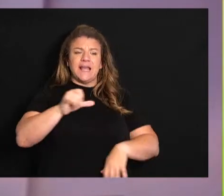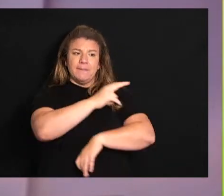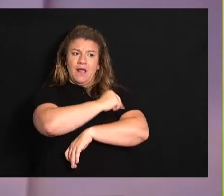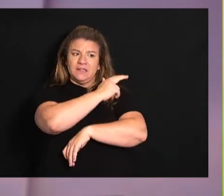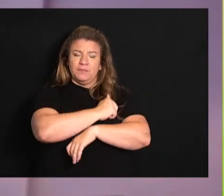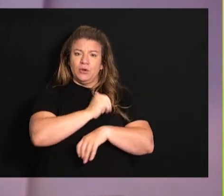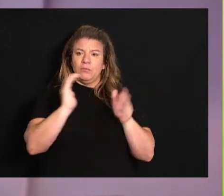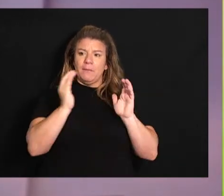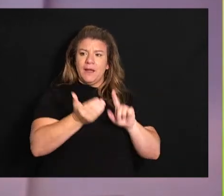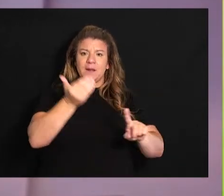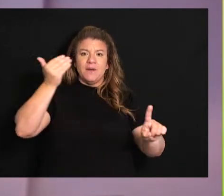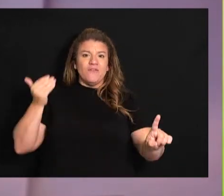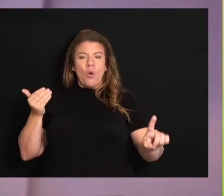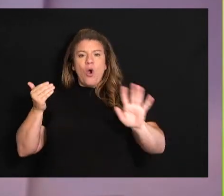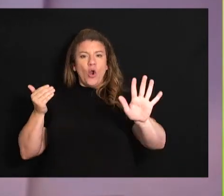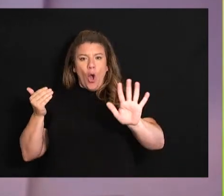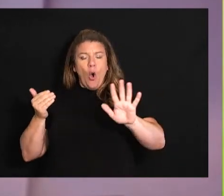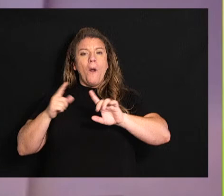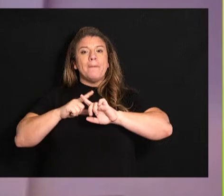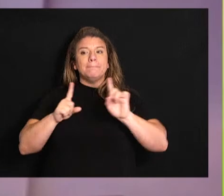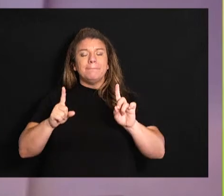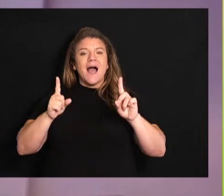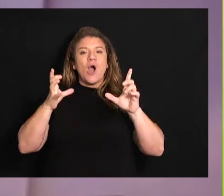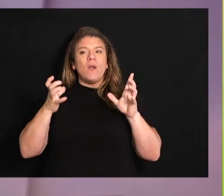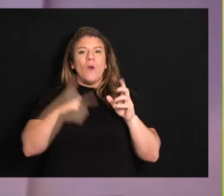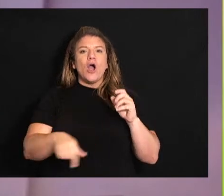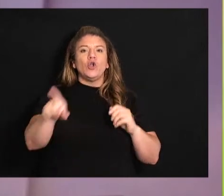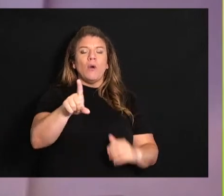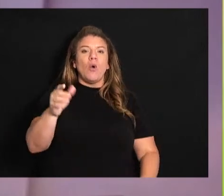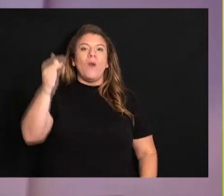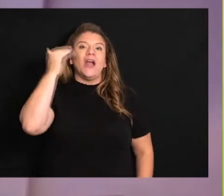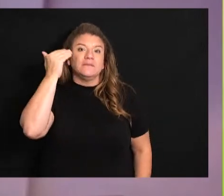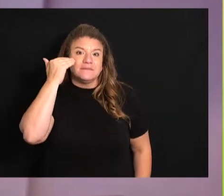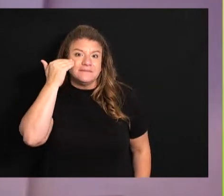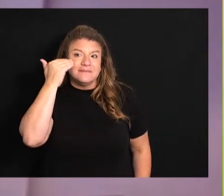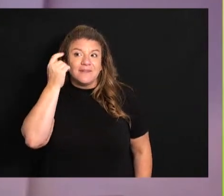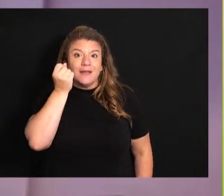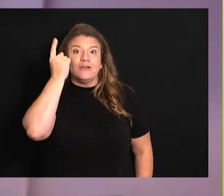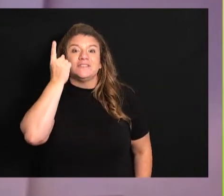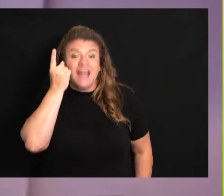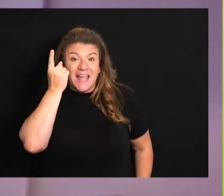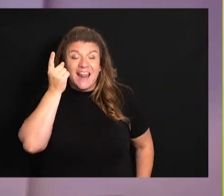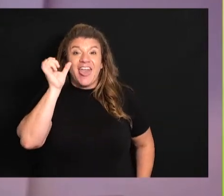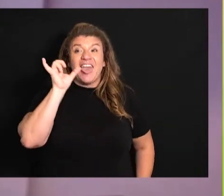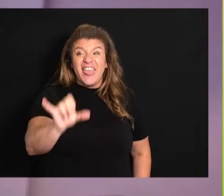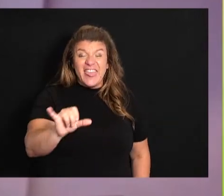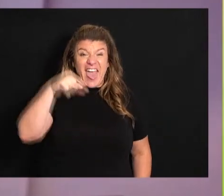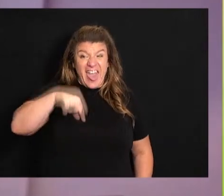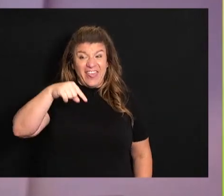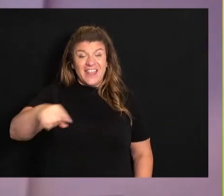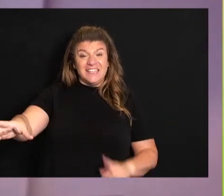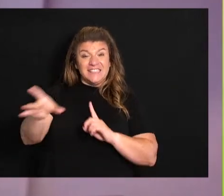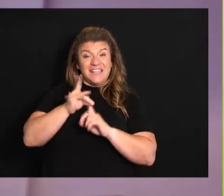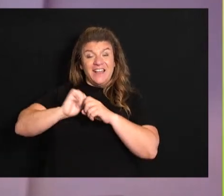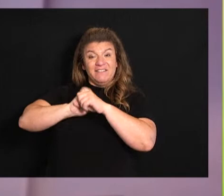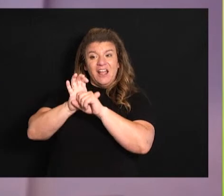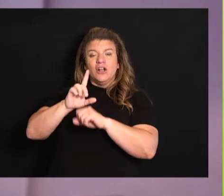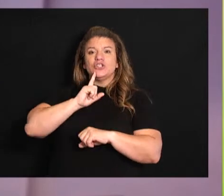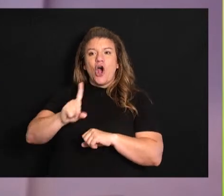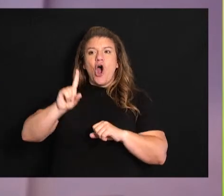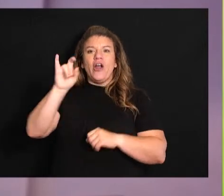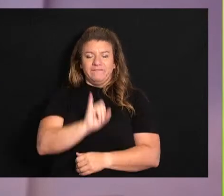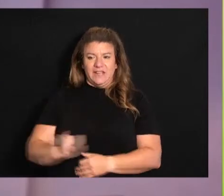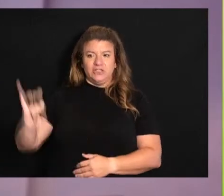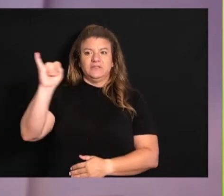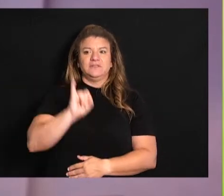before, but to make people cognizant. And these variants are so infectious that, as we've seen, they're breaking through